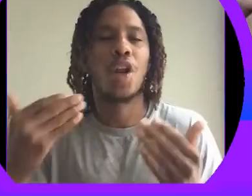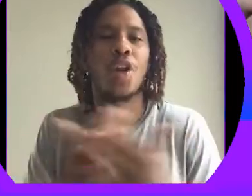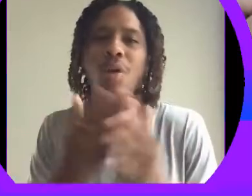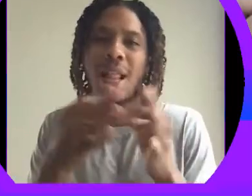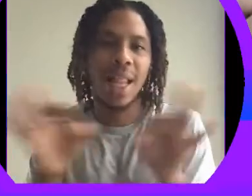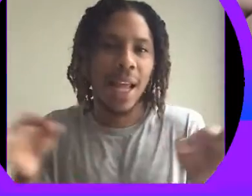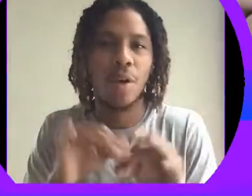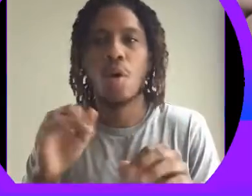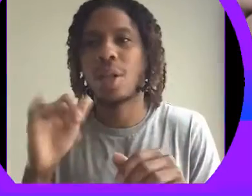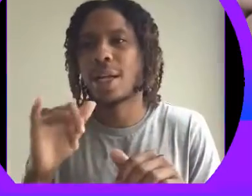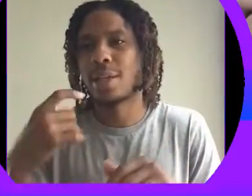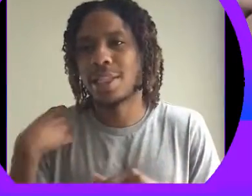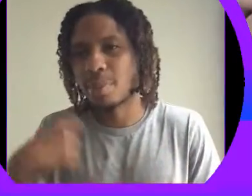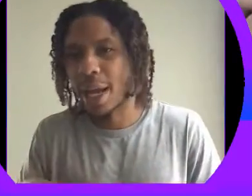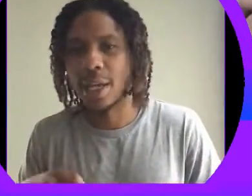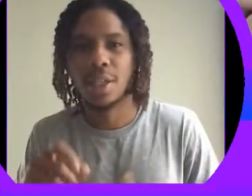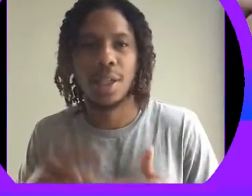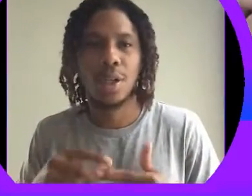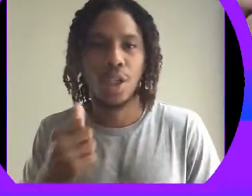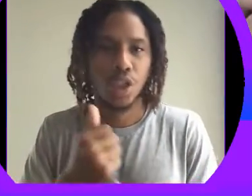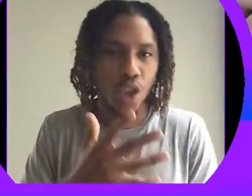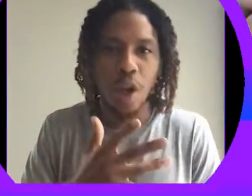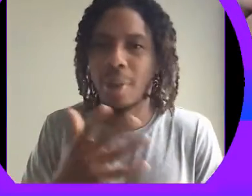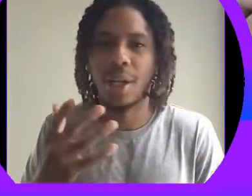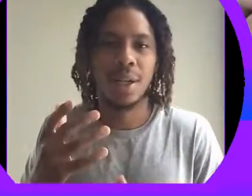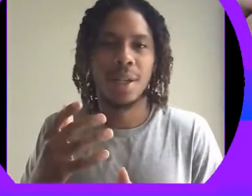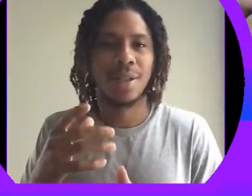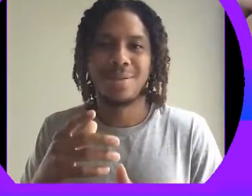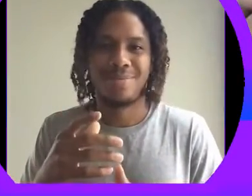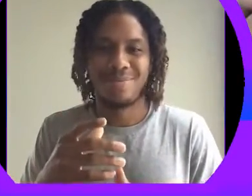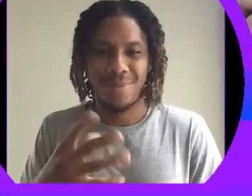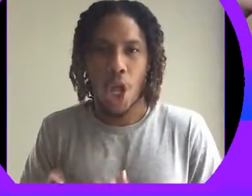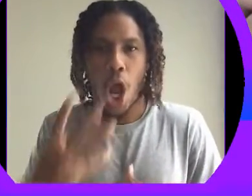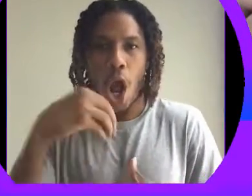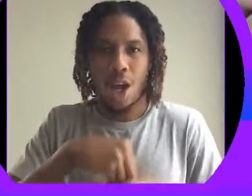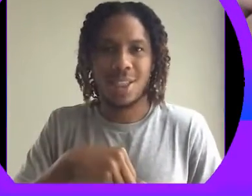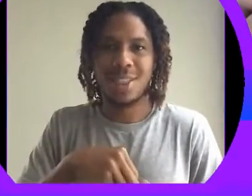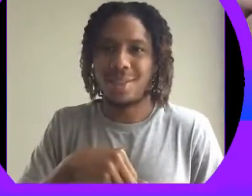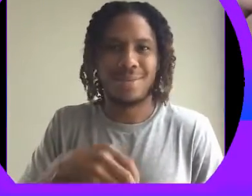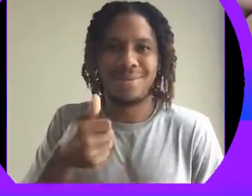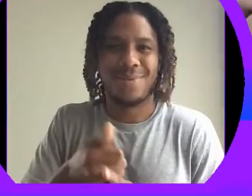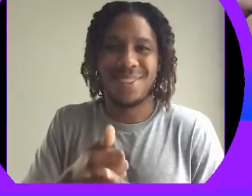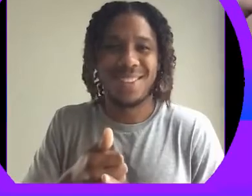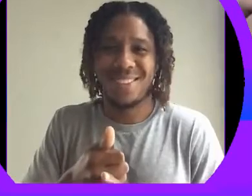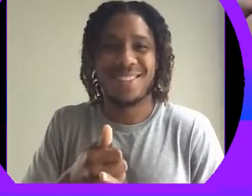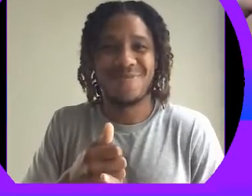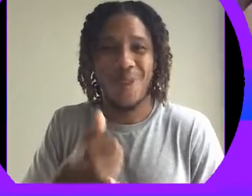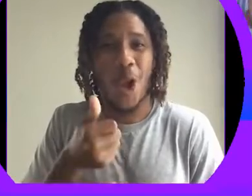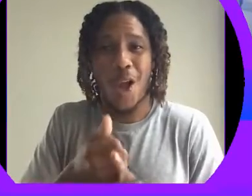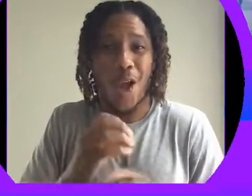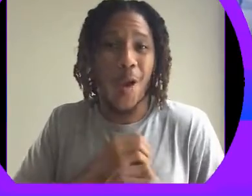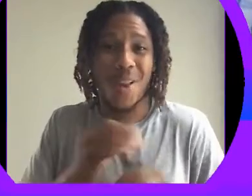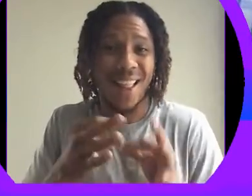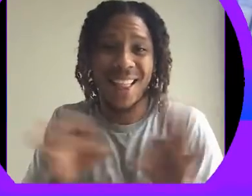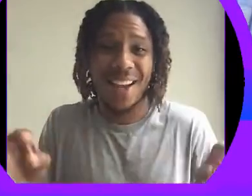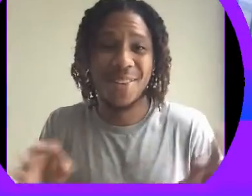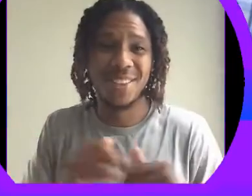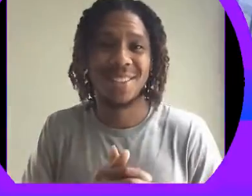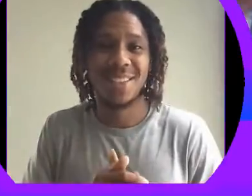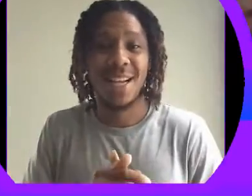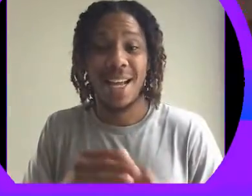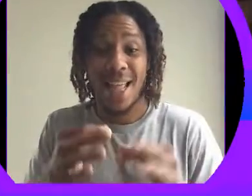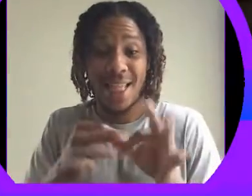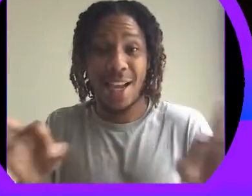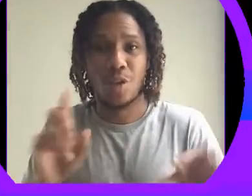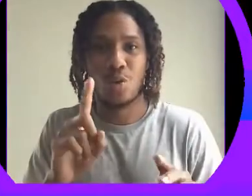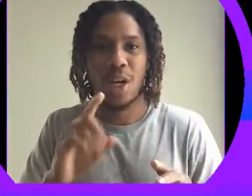new language, like learning Spanish or German or whatever. Autism is its own language, and that's beautiful. That's the love, because language is where all